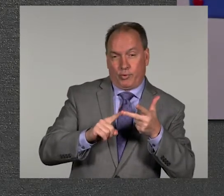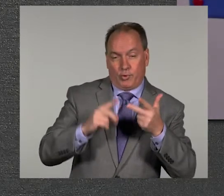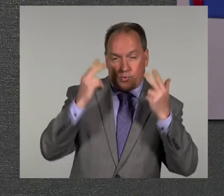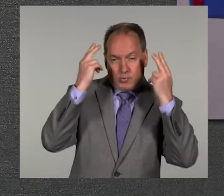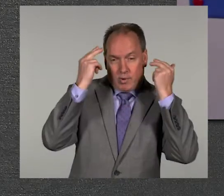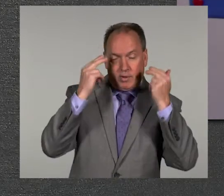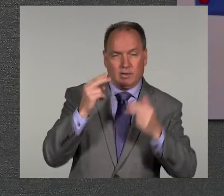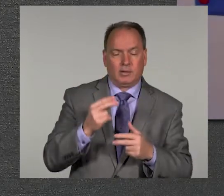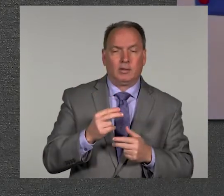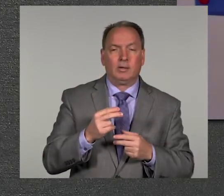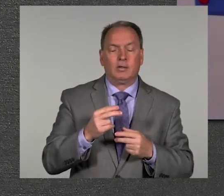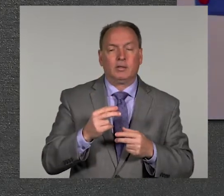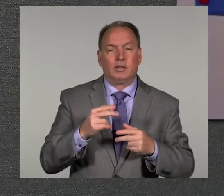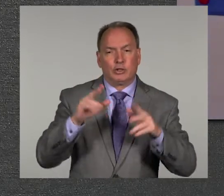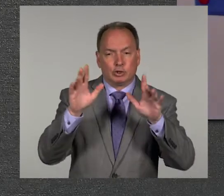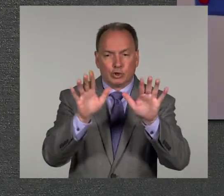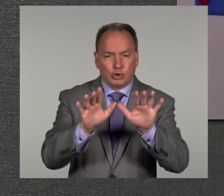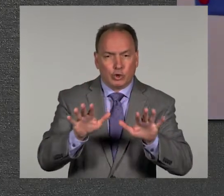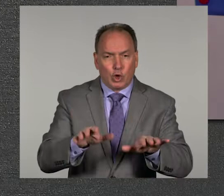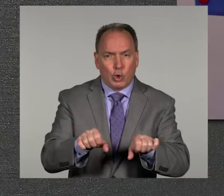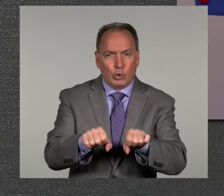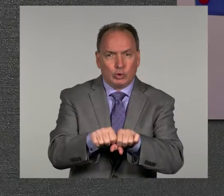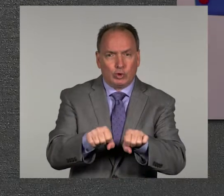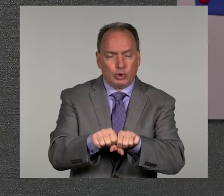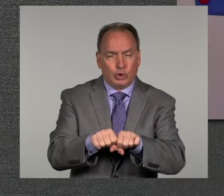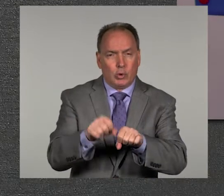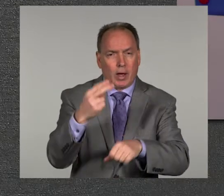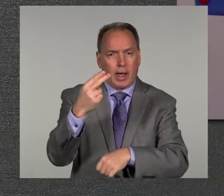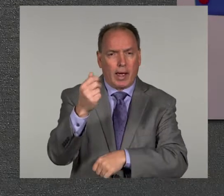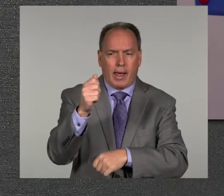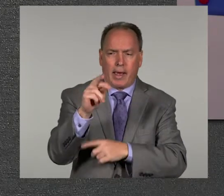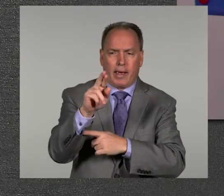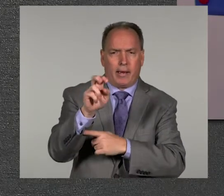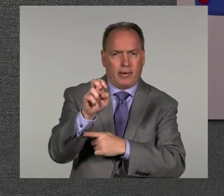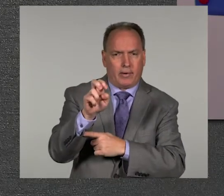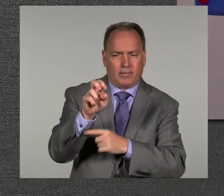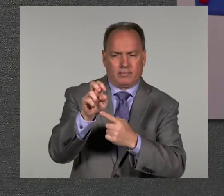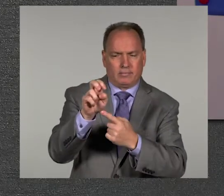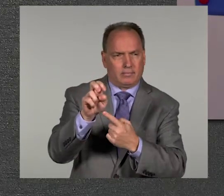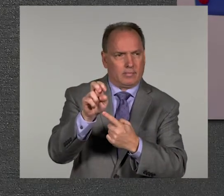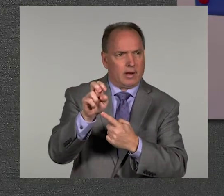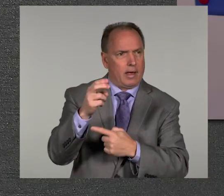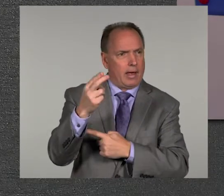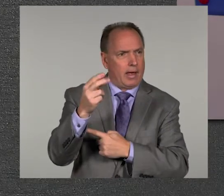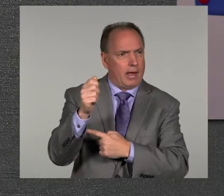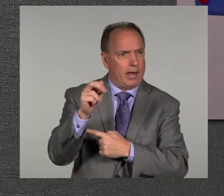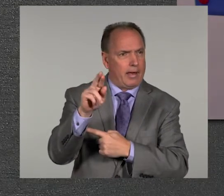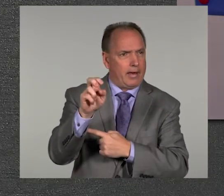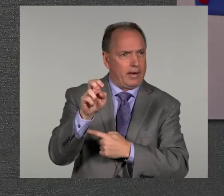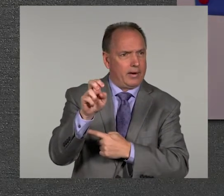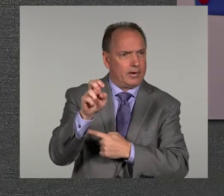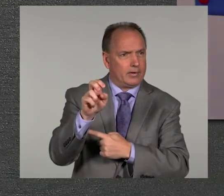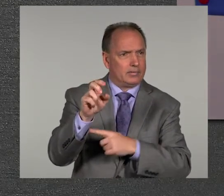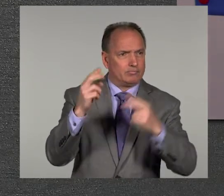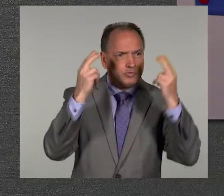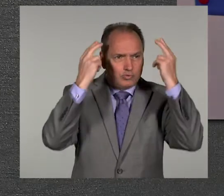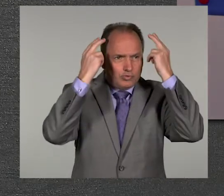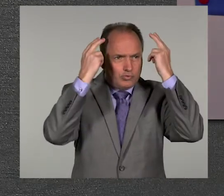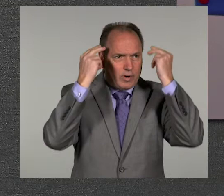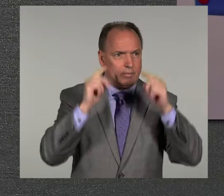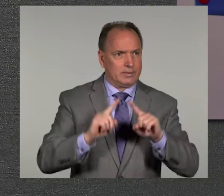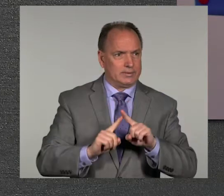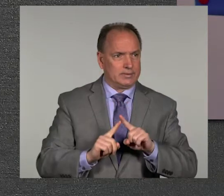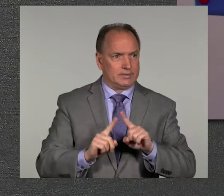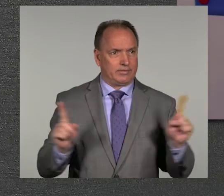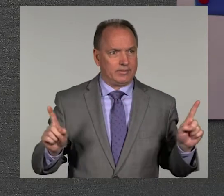snowshoe hare. But before we begin, I want to explain that a hare and a rabbit are not the same thing.